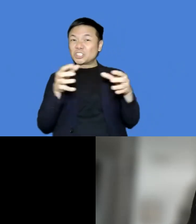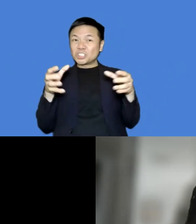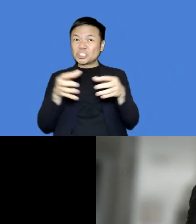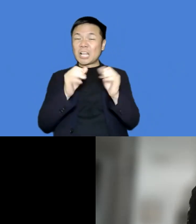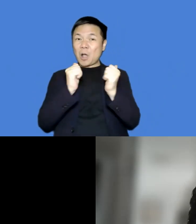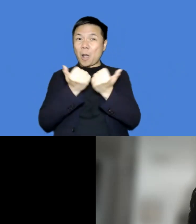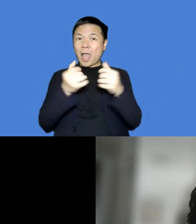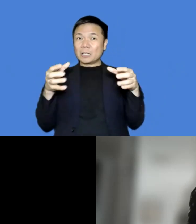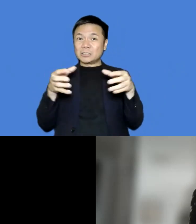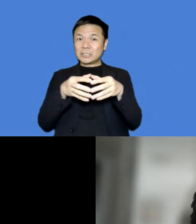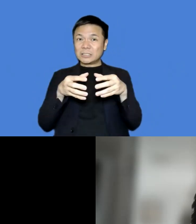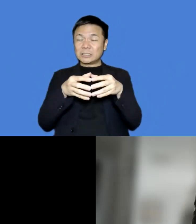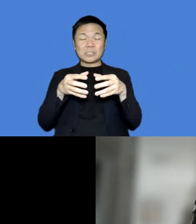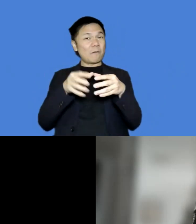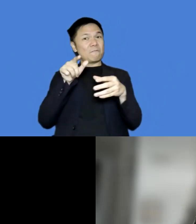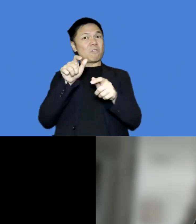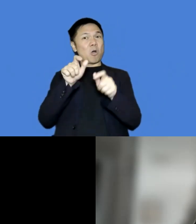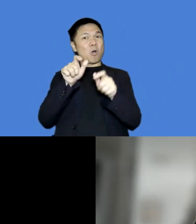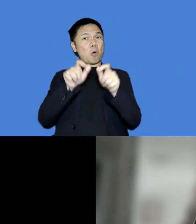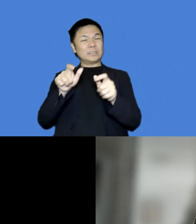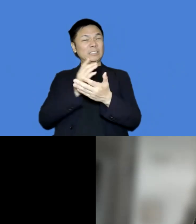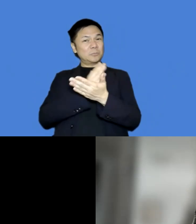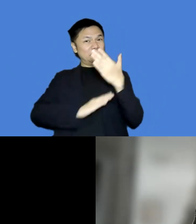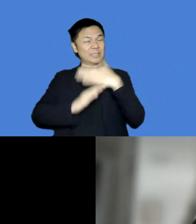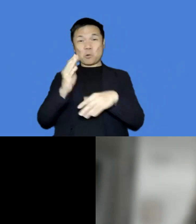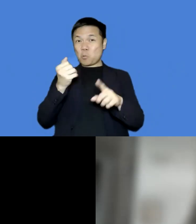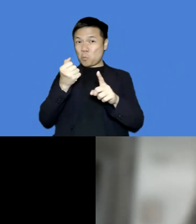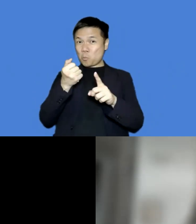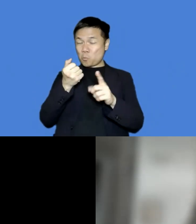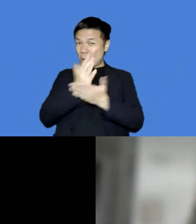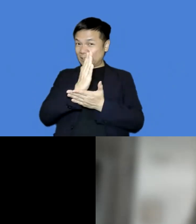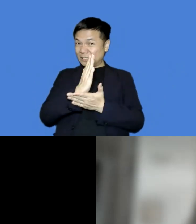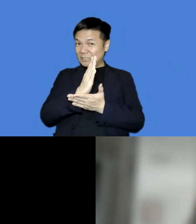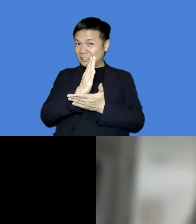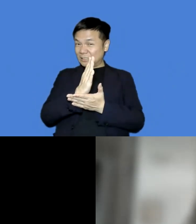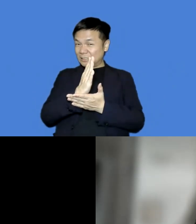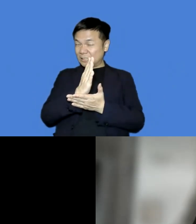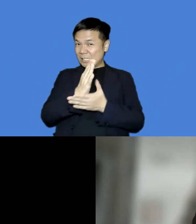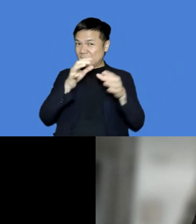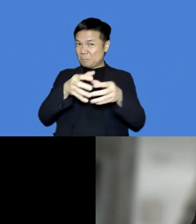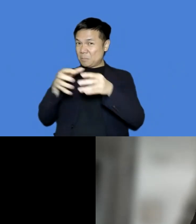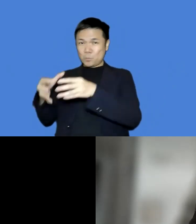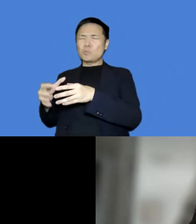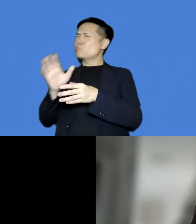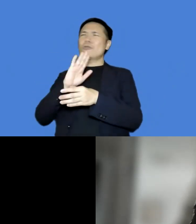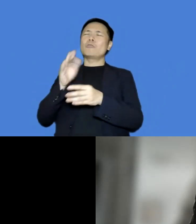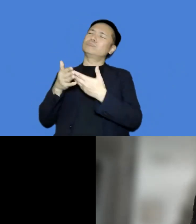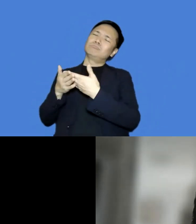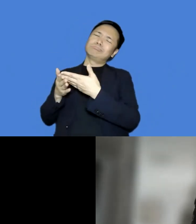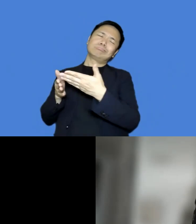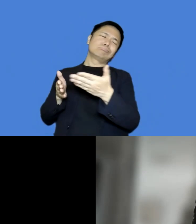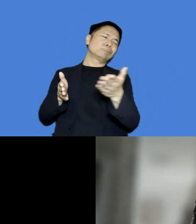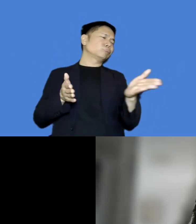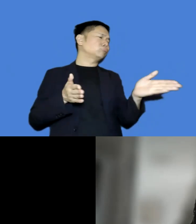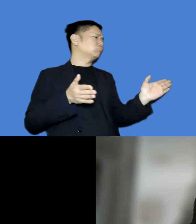working on disability rights. We actually highly welcome having organizations